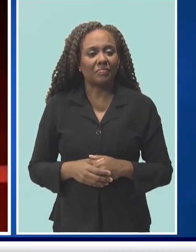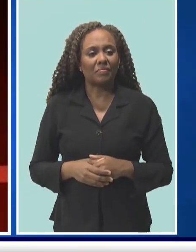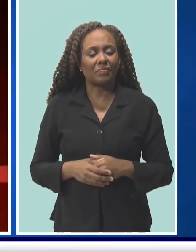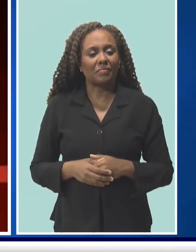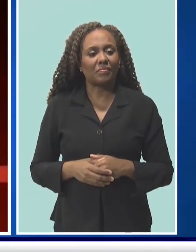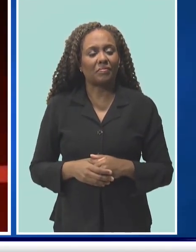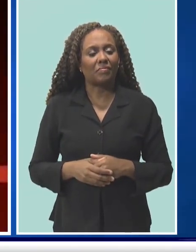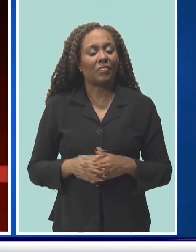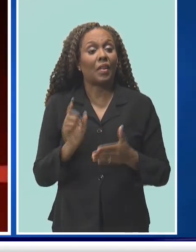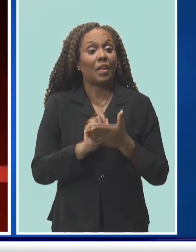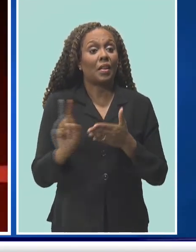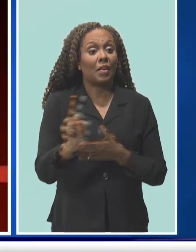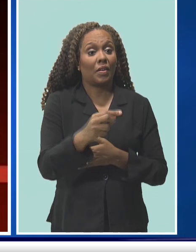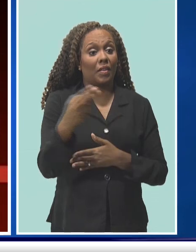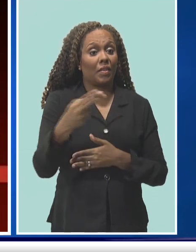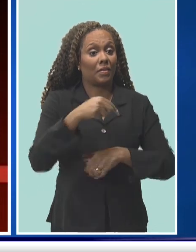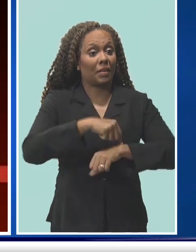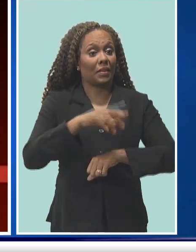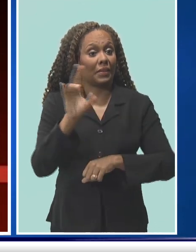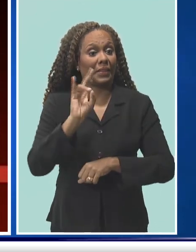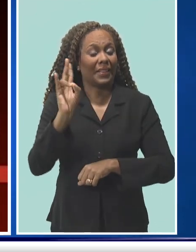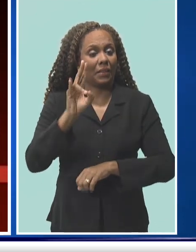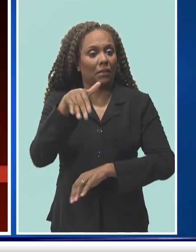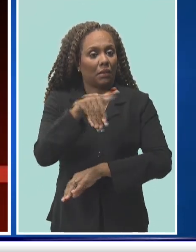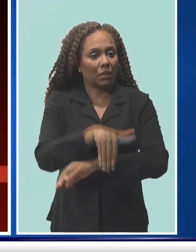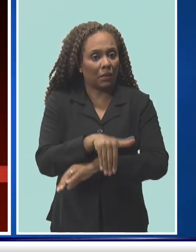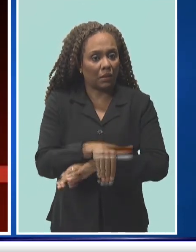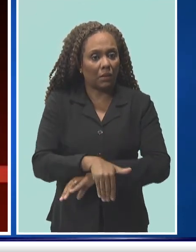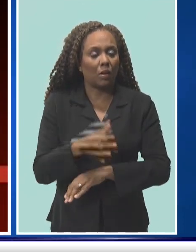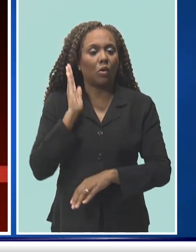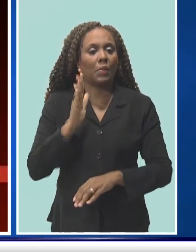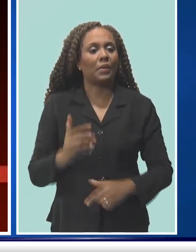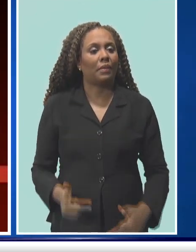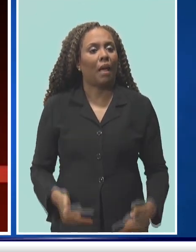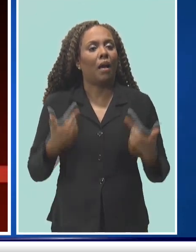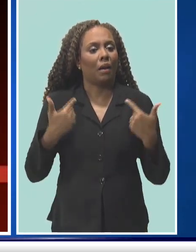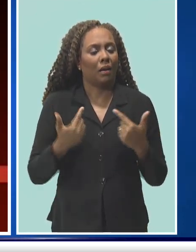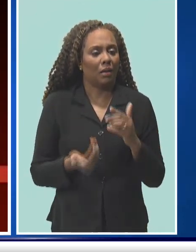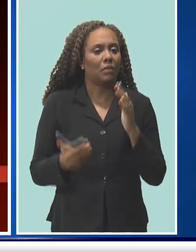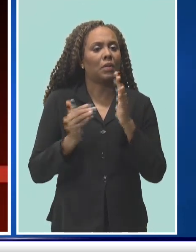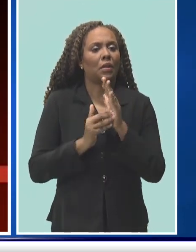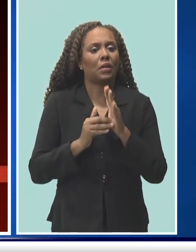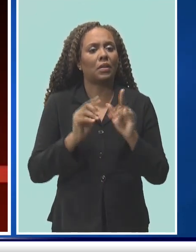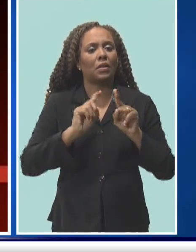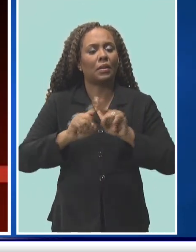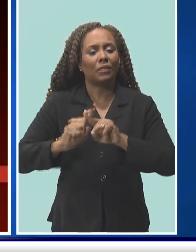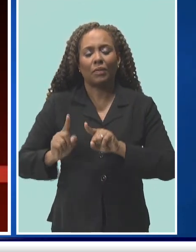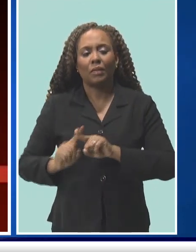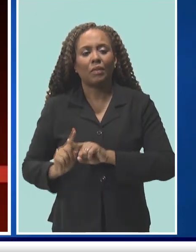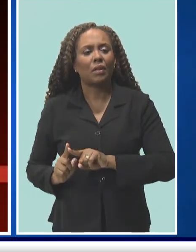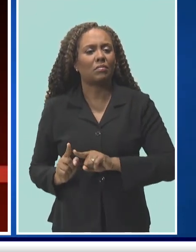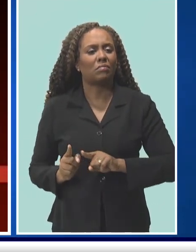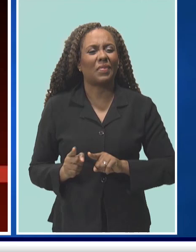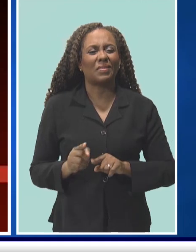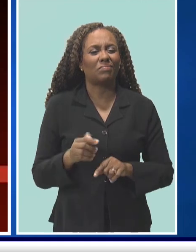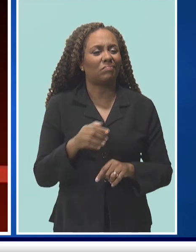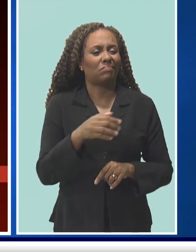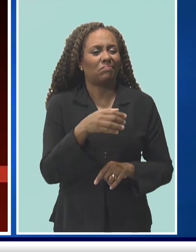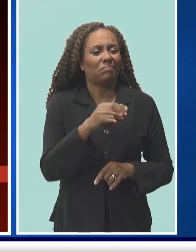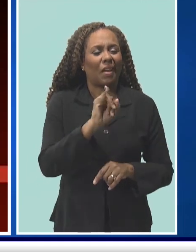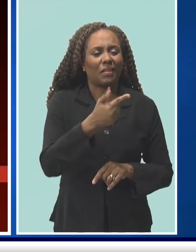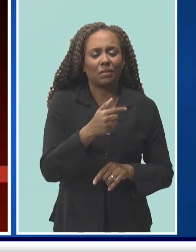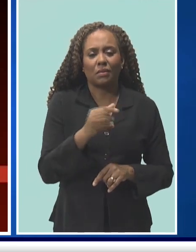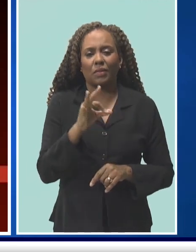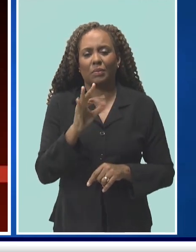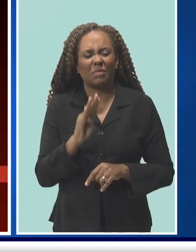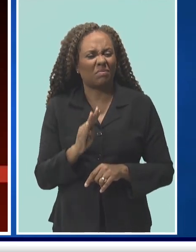next Thursday from 7 p.m. We will be going live again on the various platforms. more platforms as well,